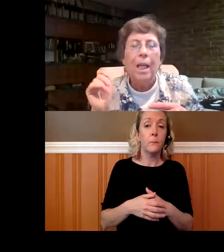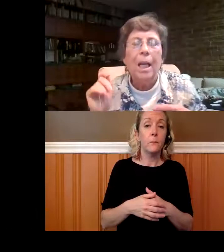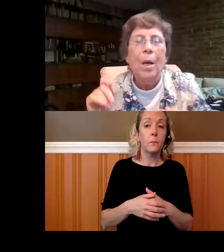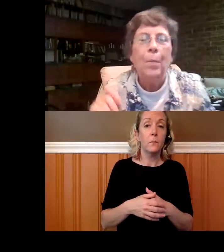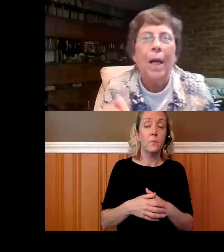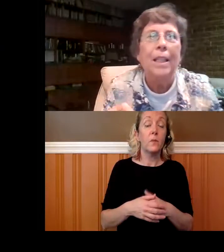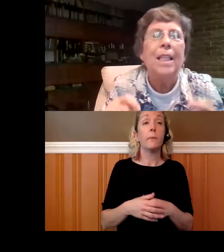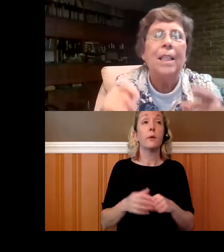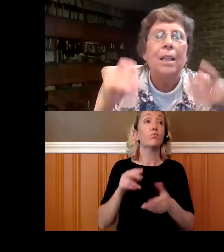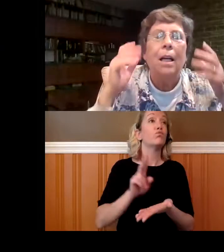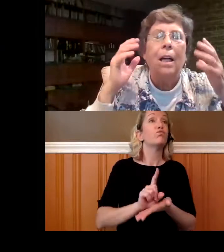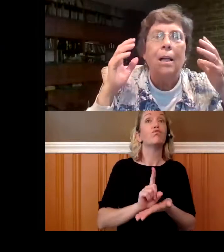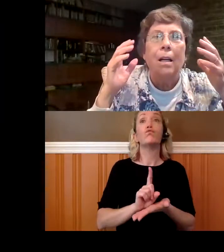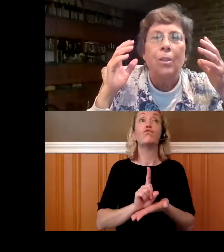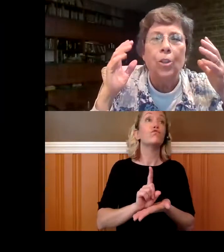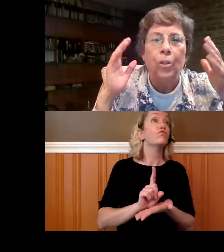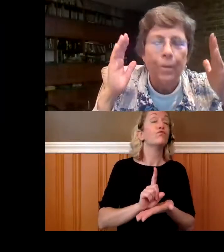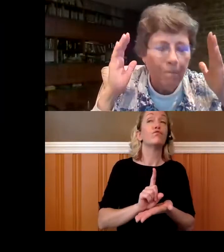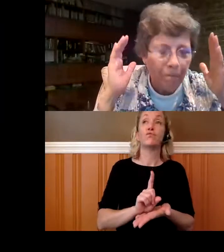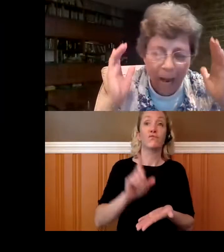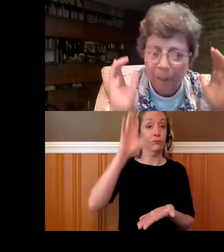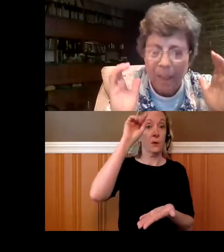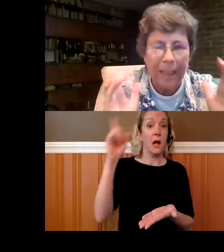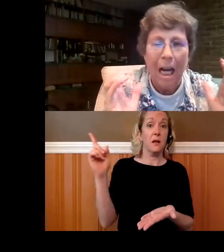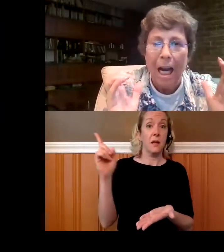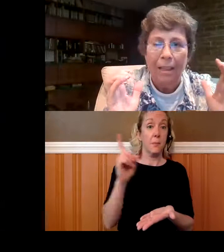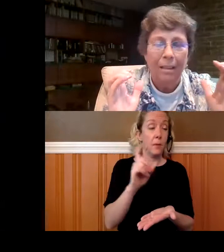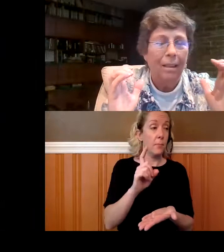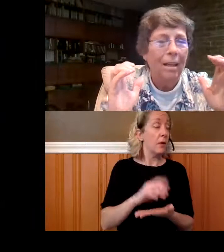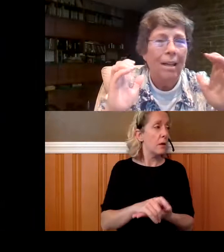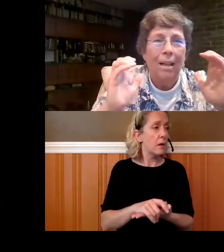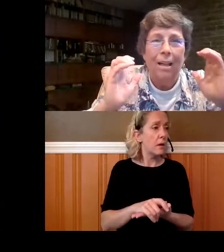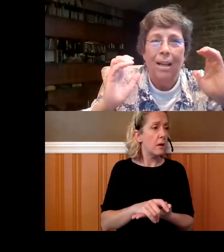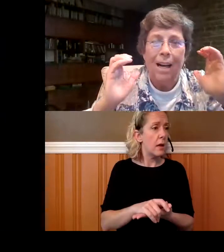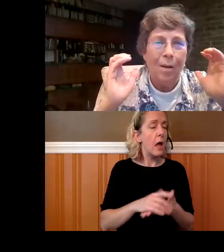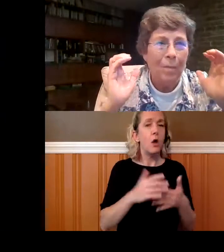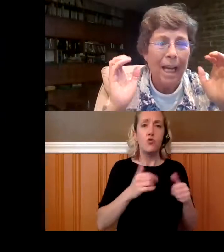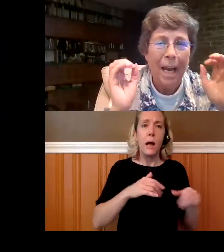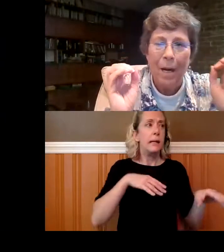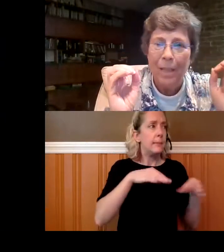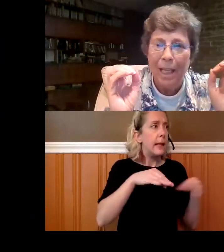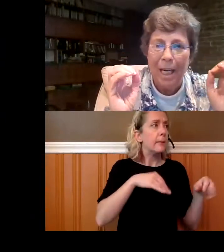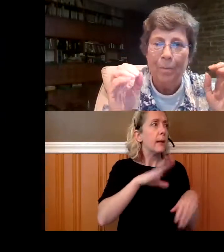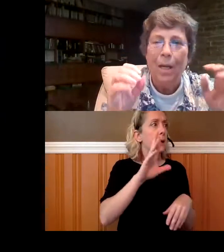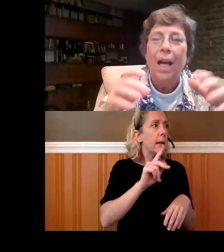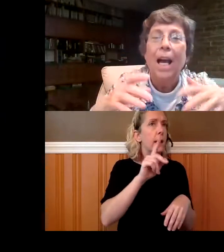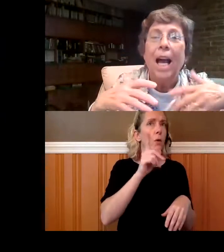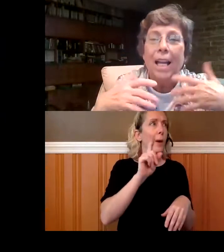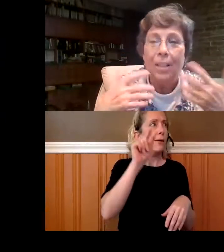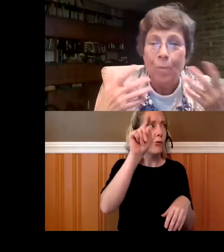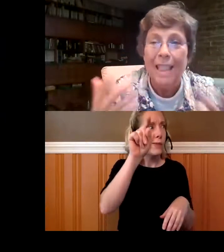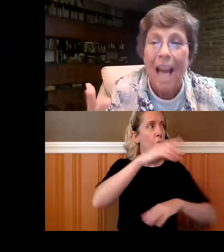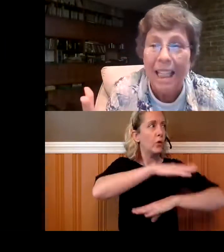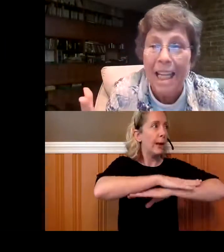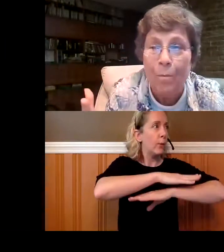fabulous guy came up to him and was telling him where the counter